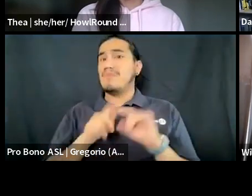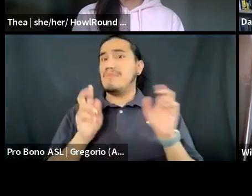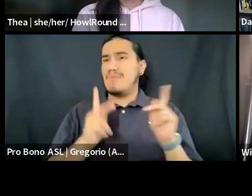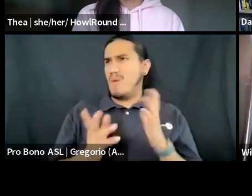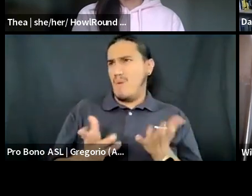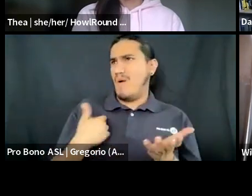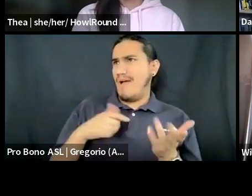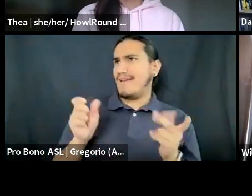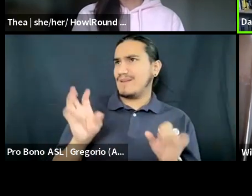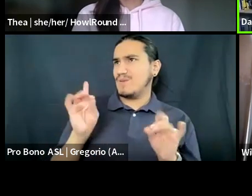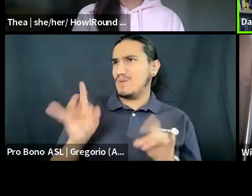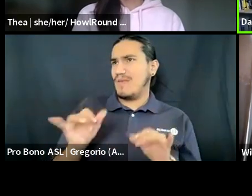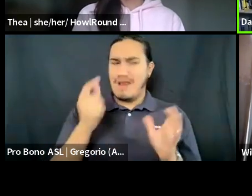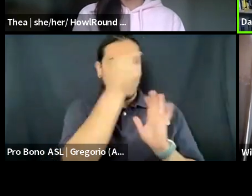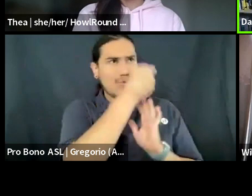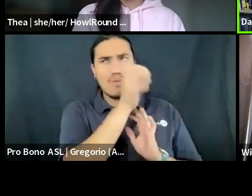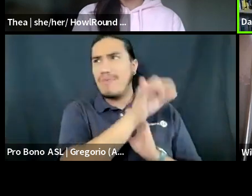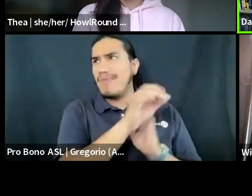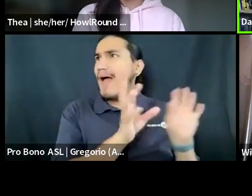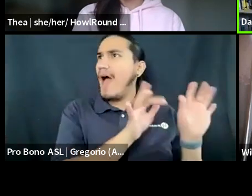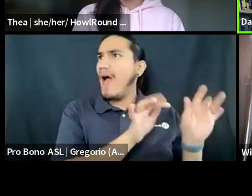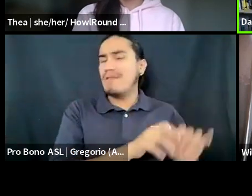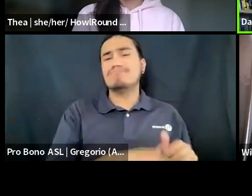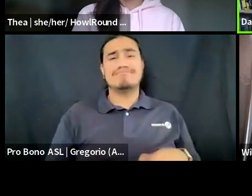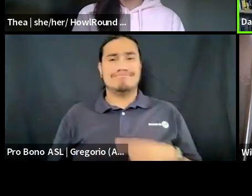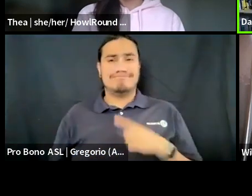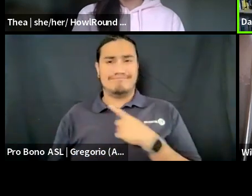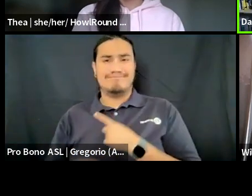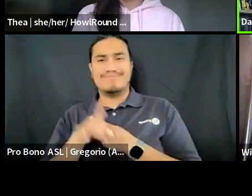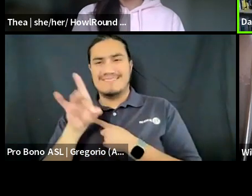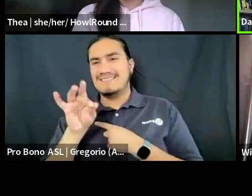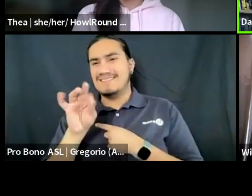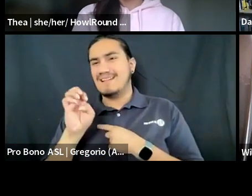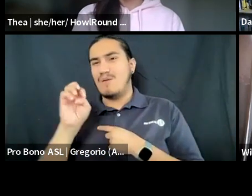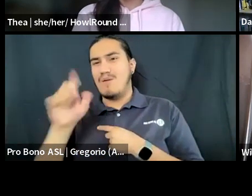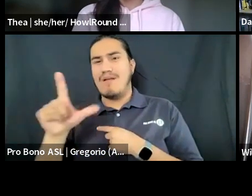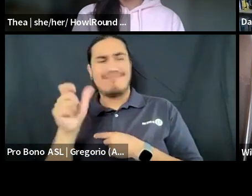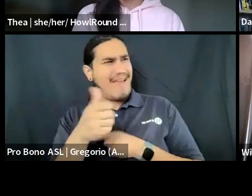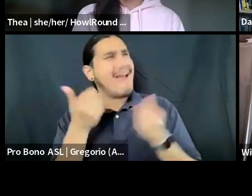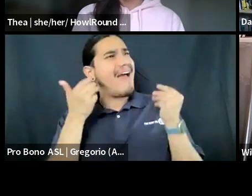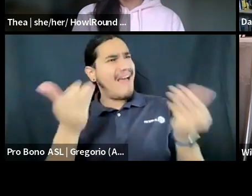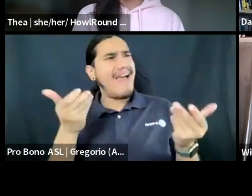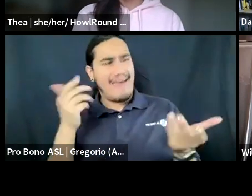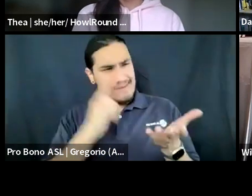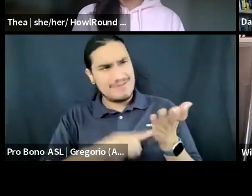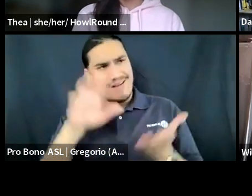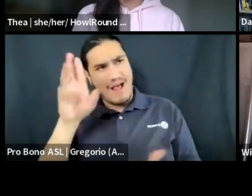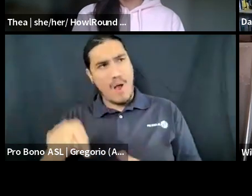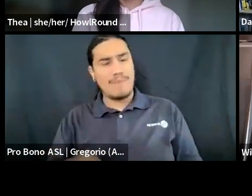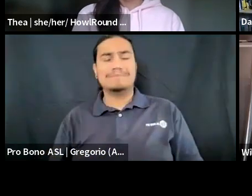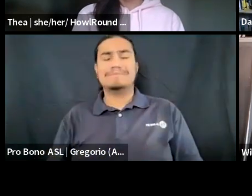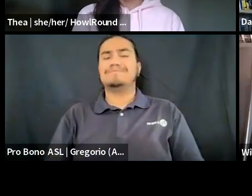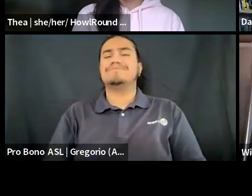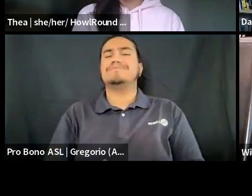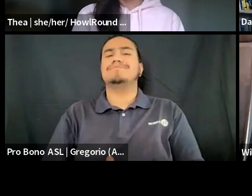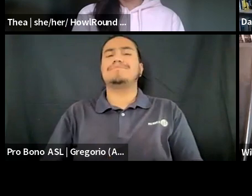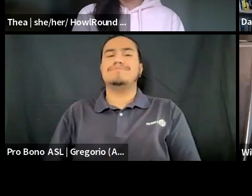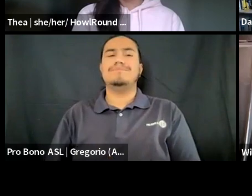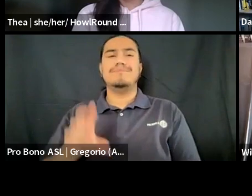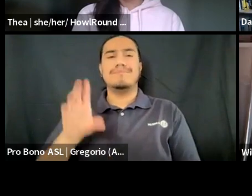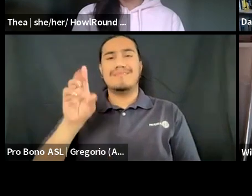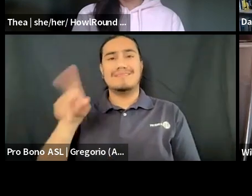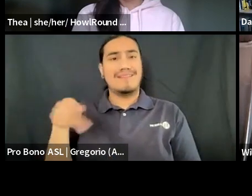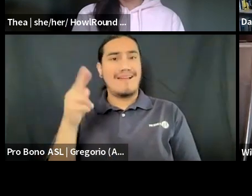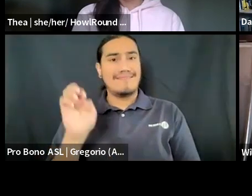that. Google it, check it out. I wanted to ask you, so you were sharing that you